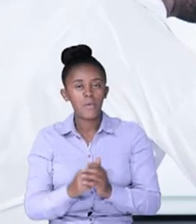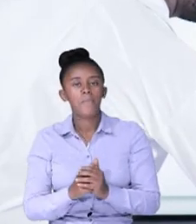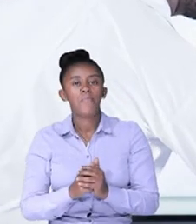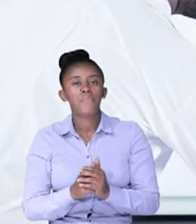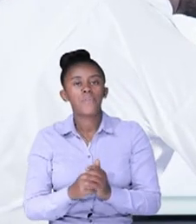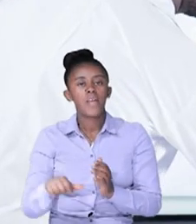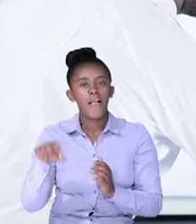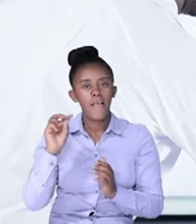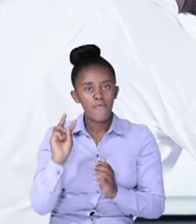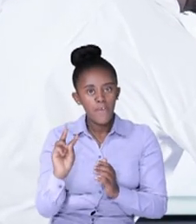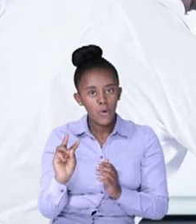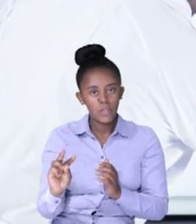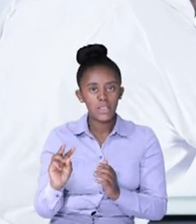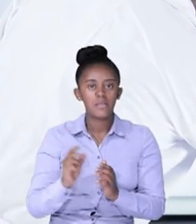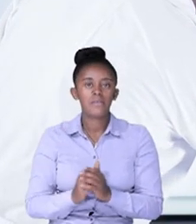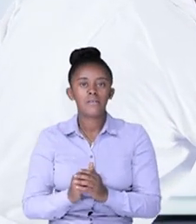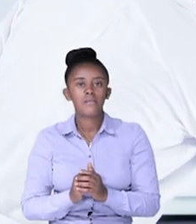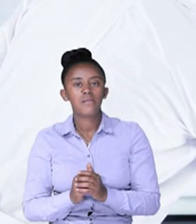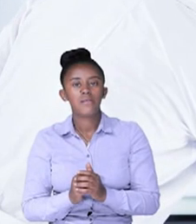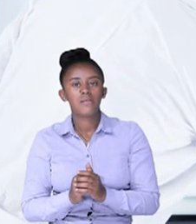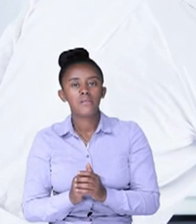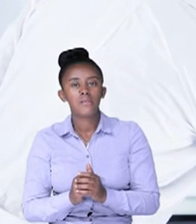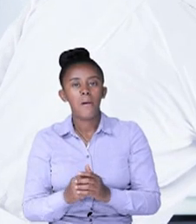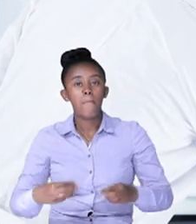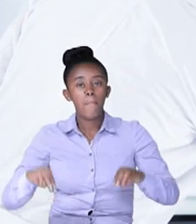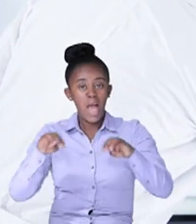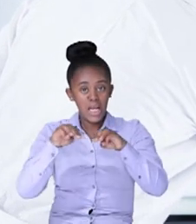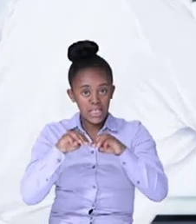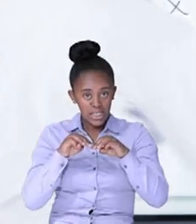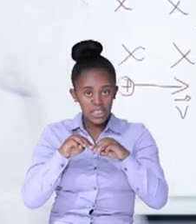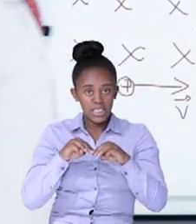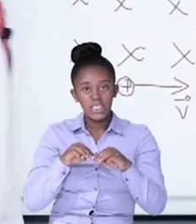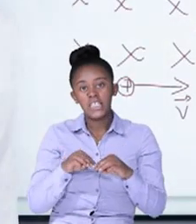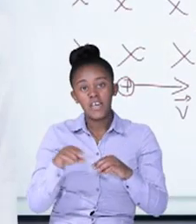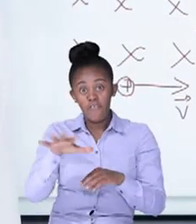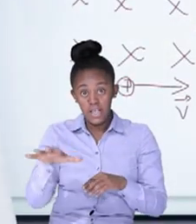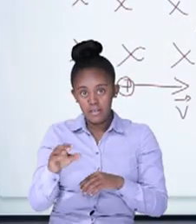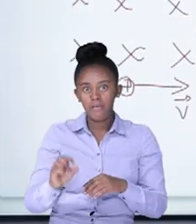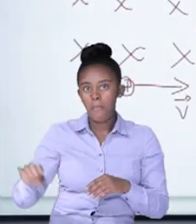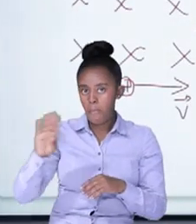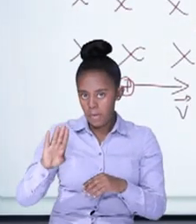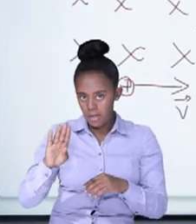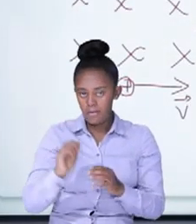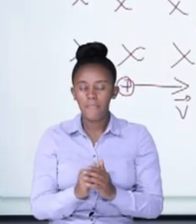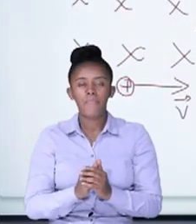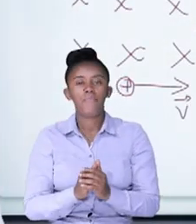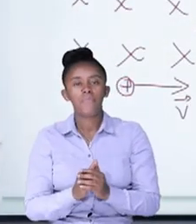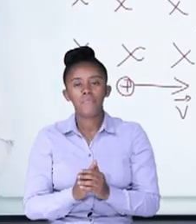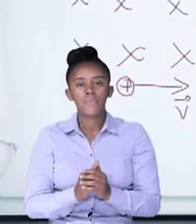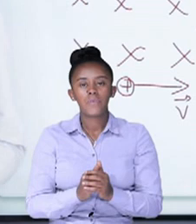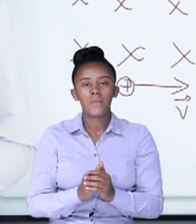the velocity V cross magnetic field B. This was what we have seen